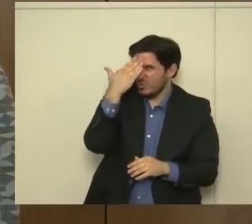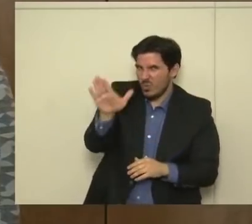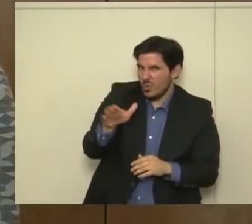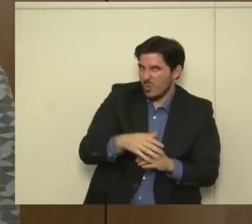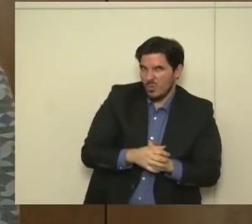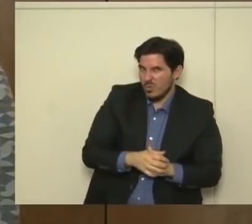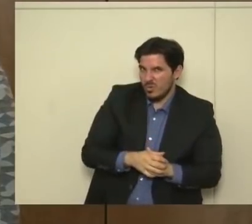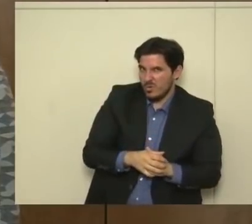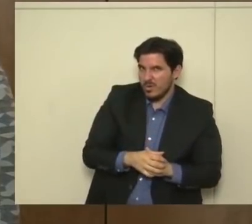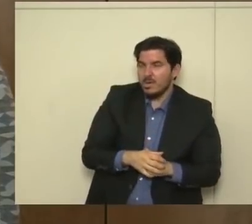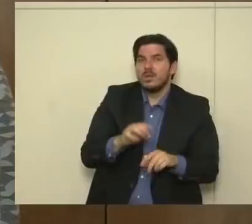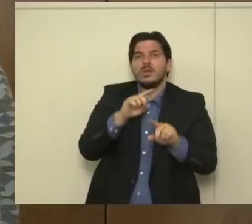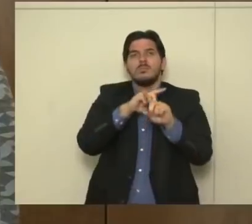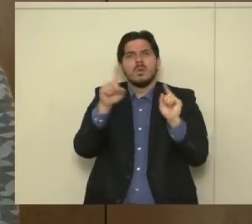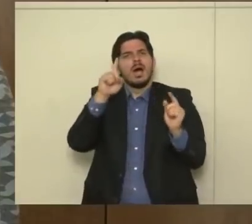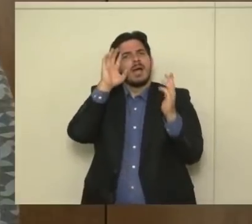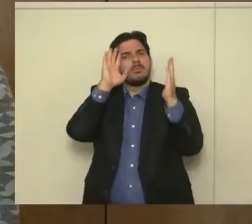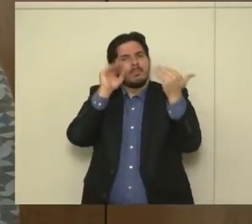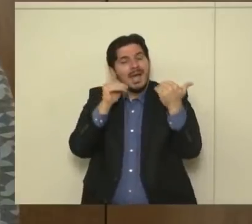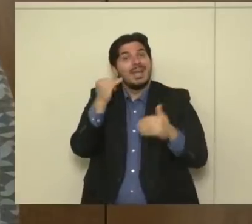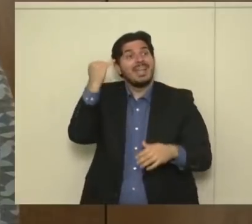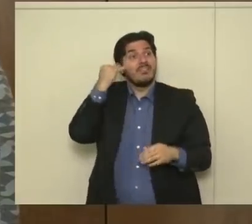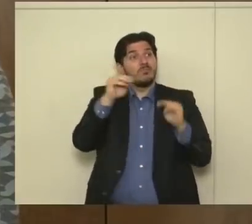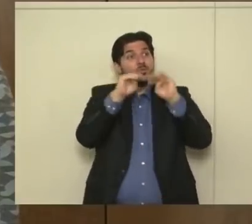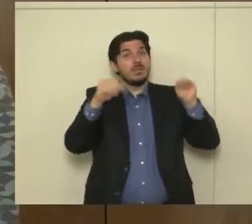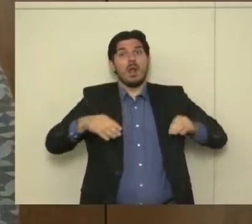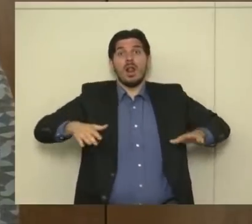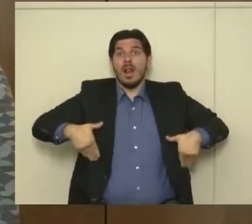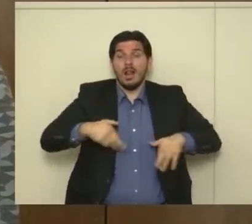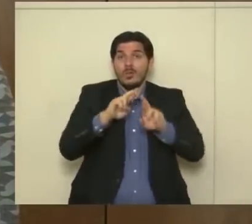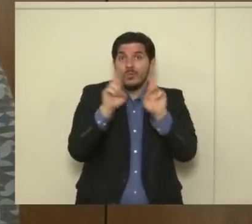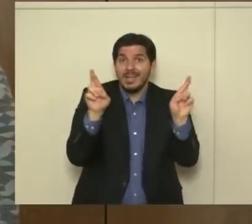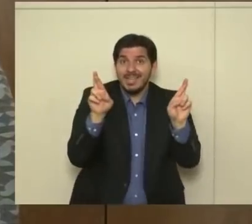either be able to do that or shortly thereafter